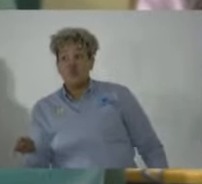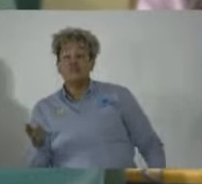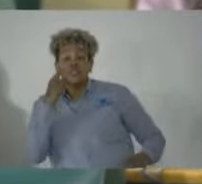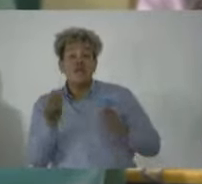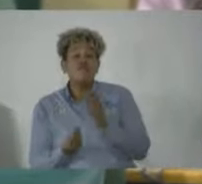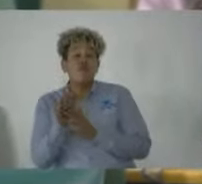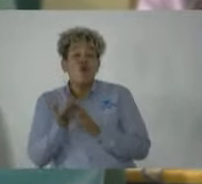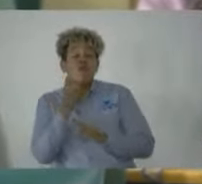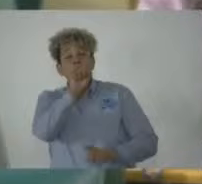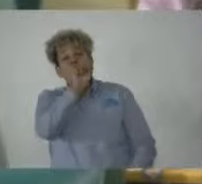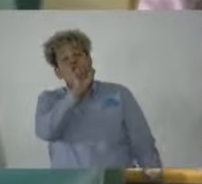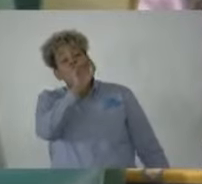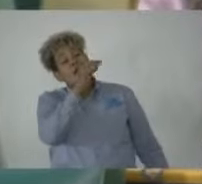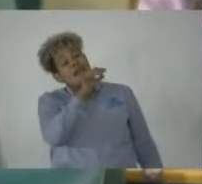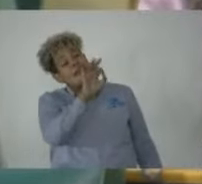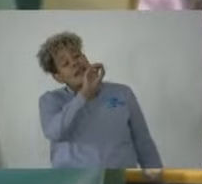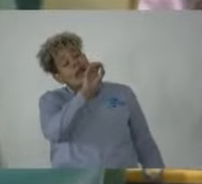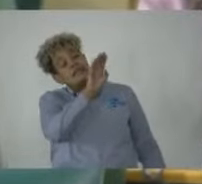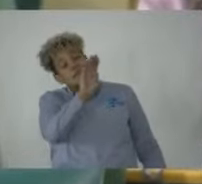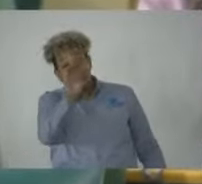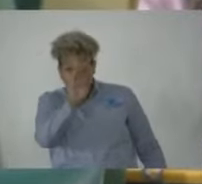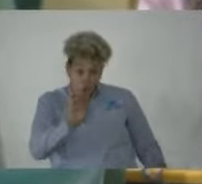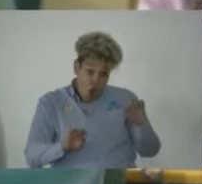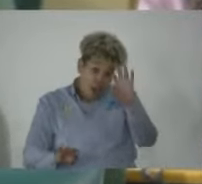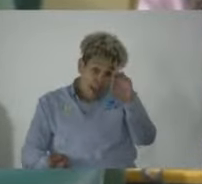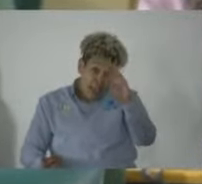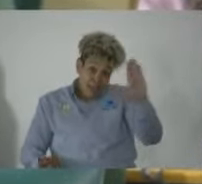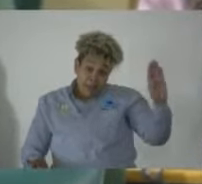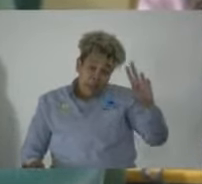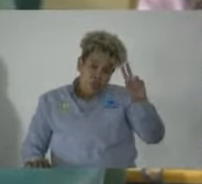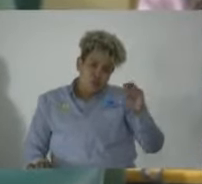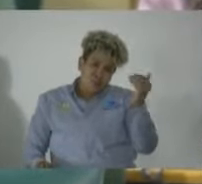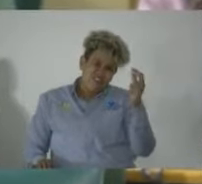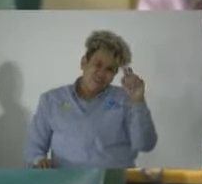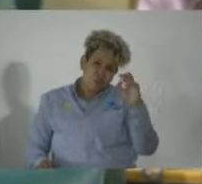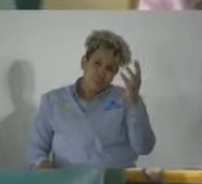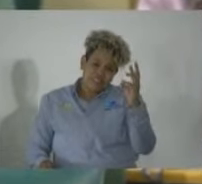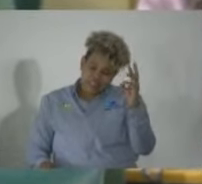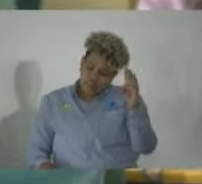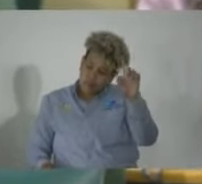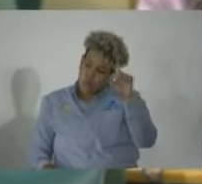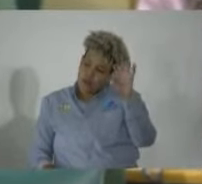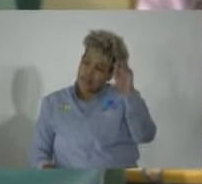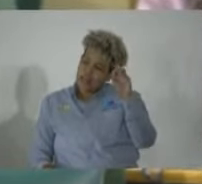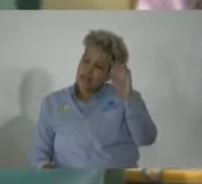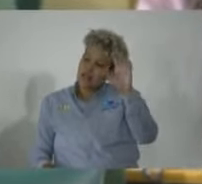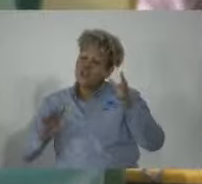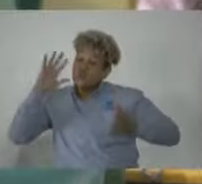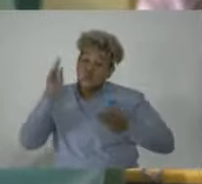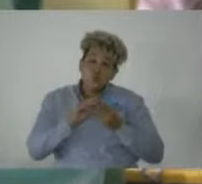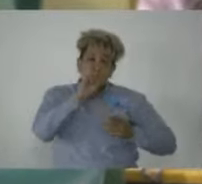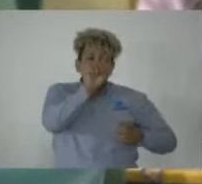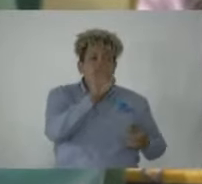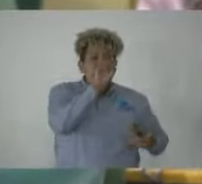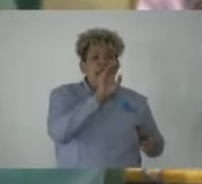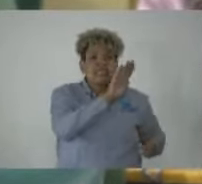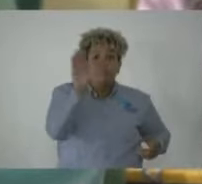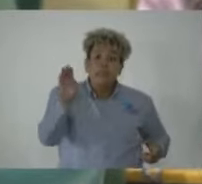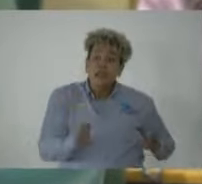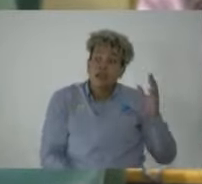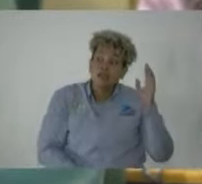grown from $190 billion in 2015-16, grown by a total of